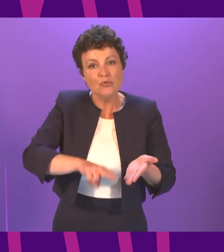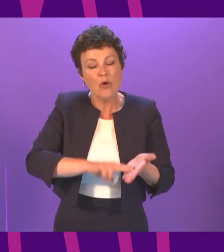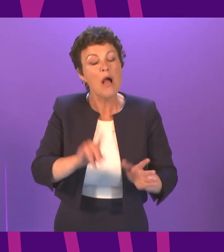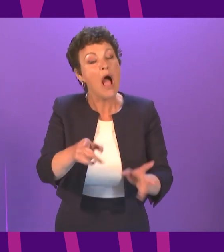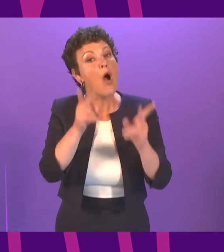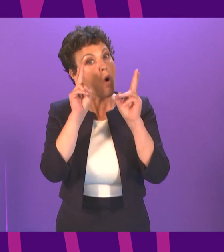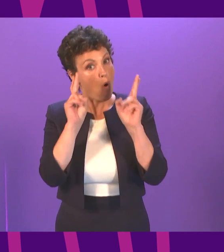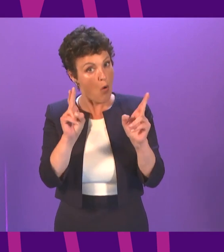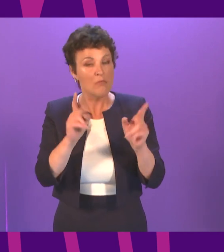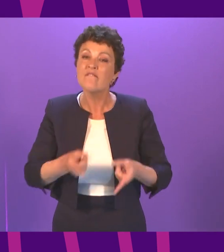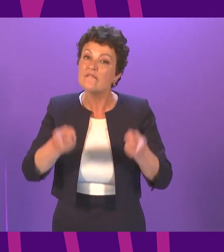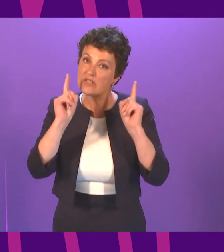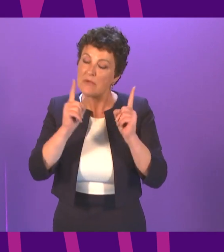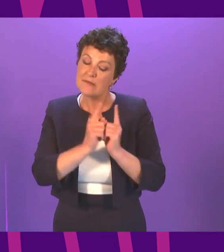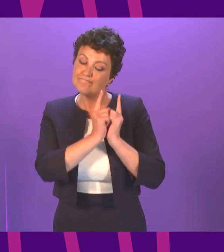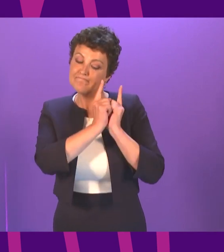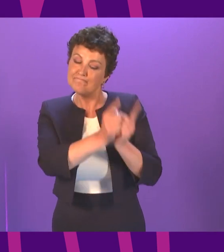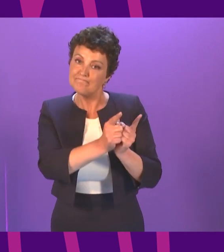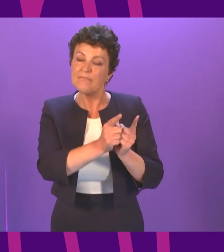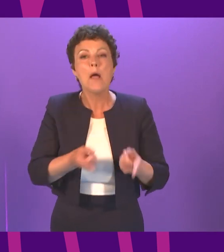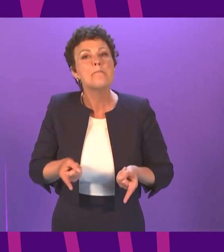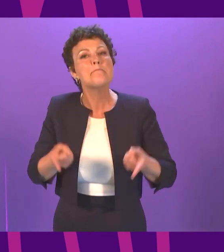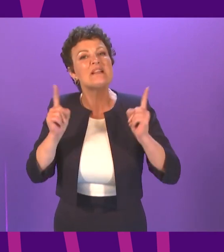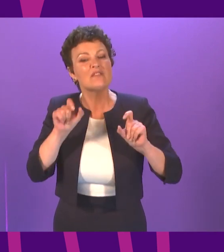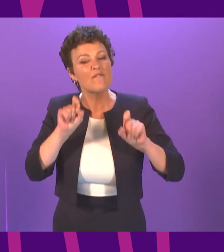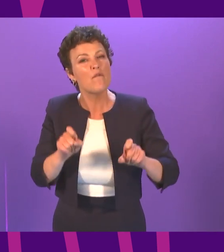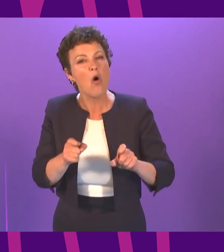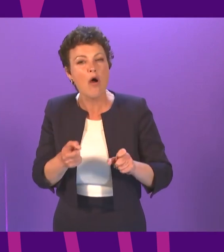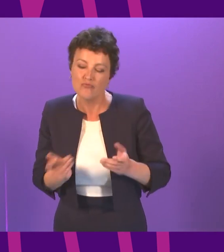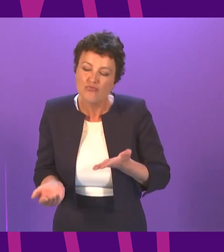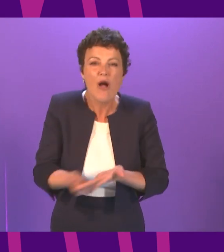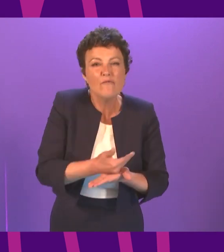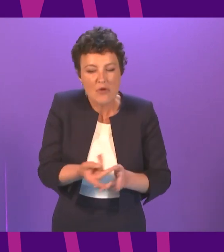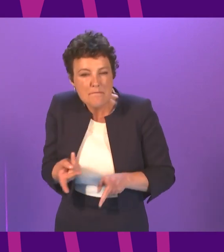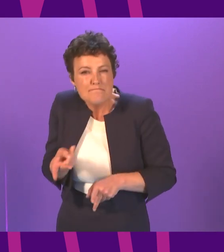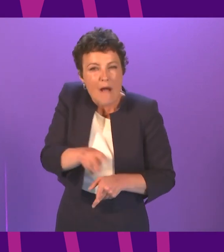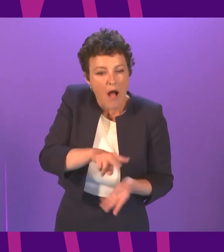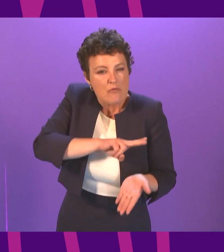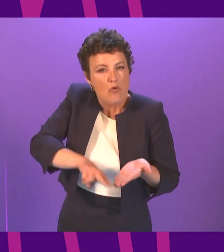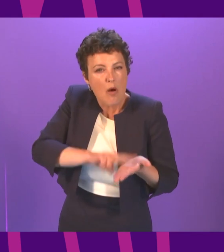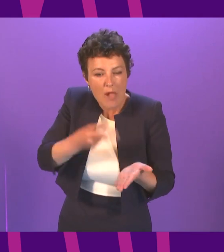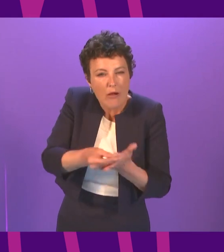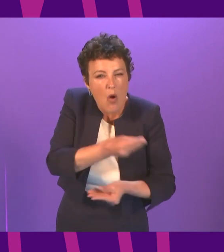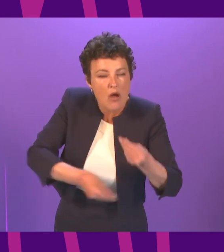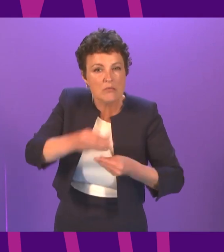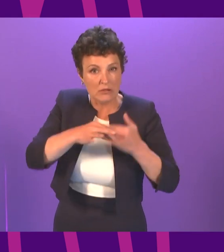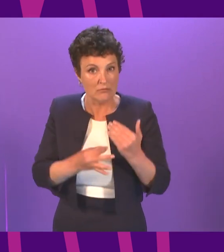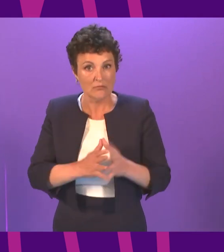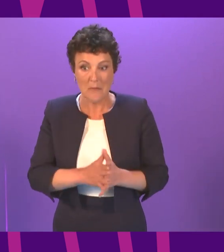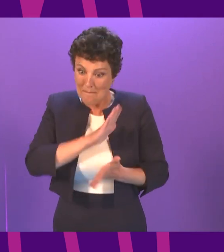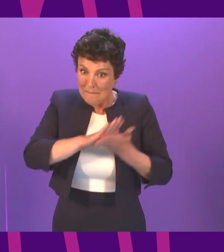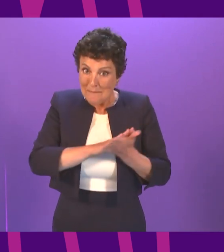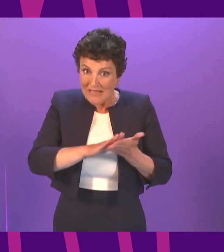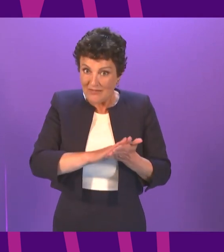Recovery. It would be a senior appointment to focus the government's energy. The Recovery First Secretary would use the